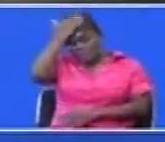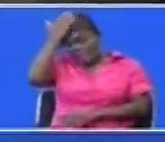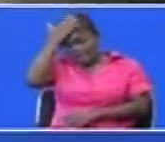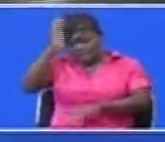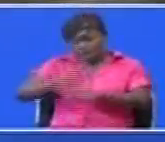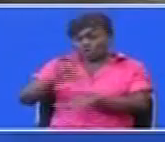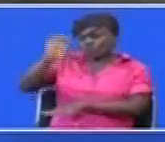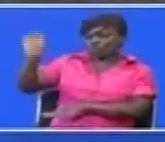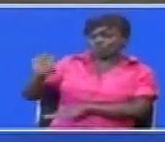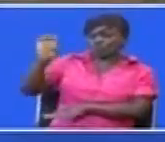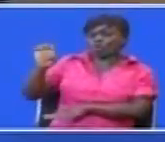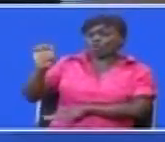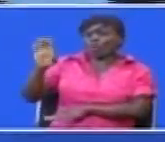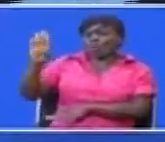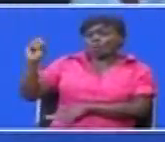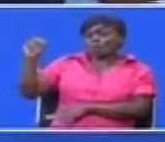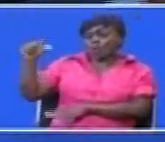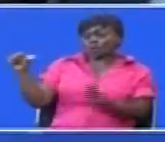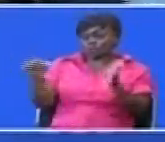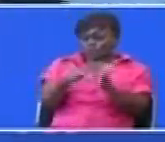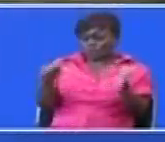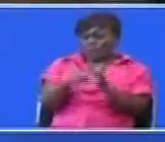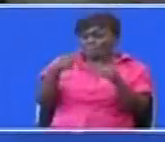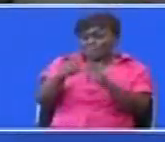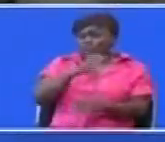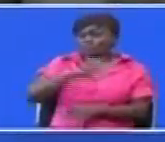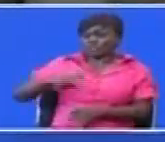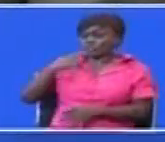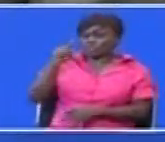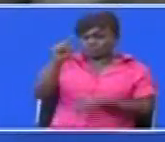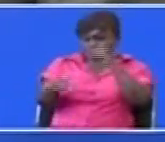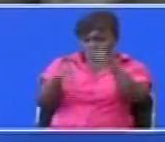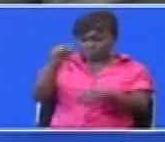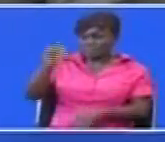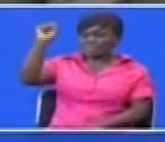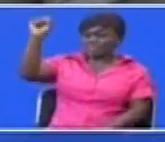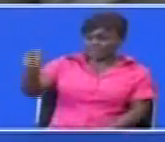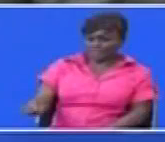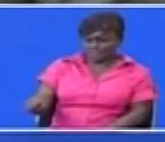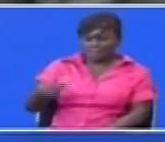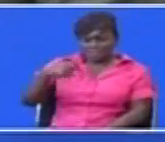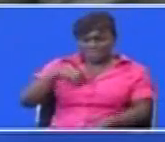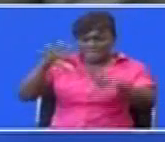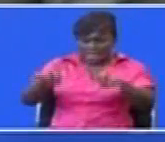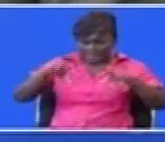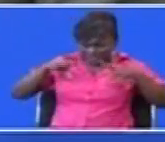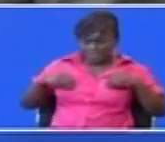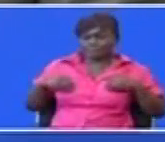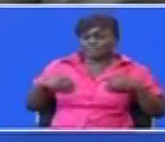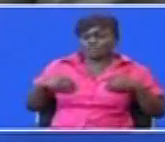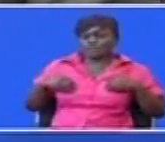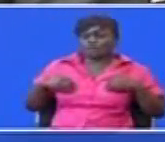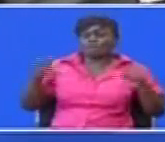the Eurobond saga, despite the commission's threat to prosecute him for failure. Yes. I agree that those